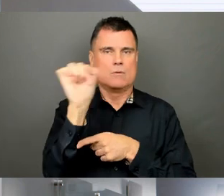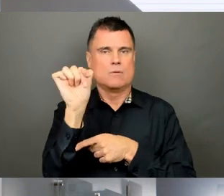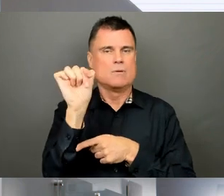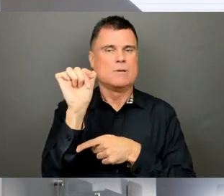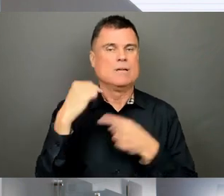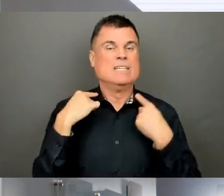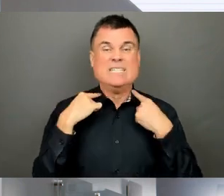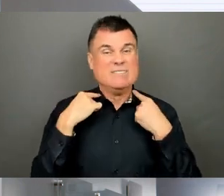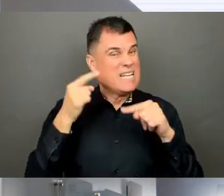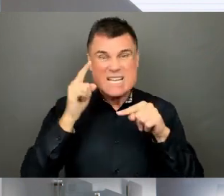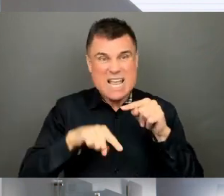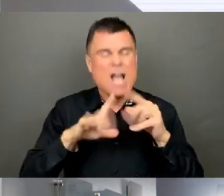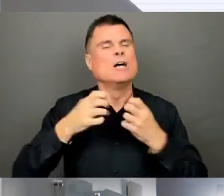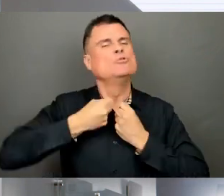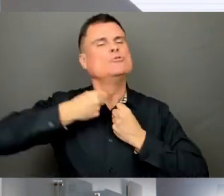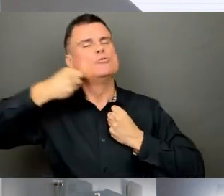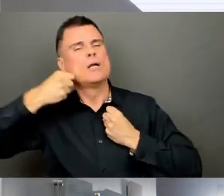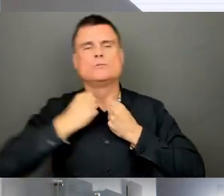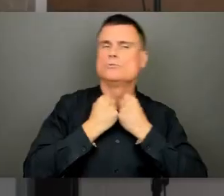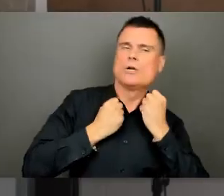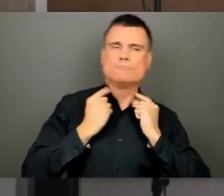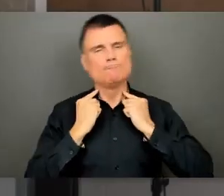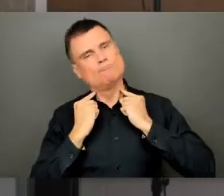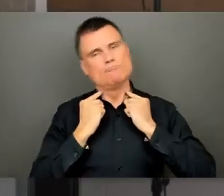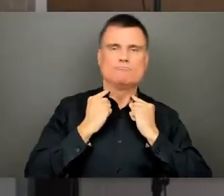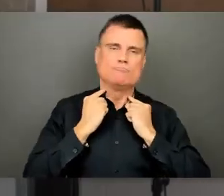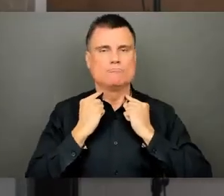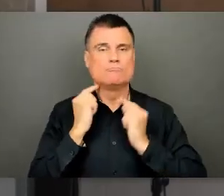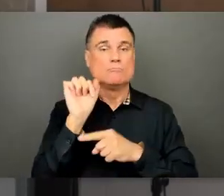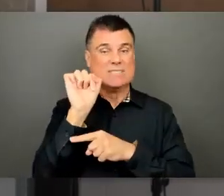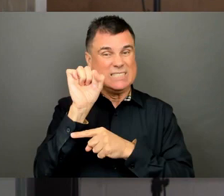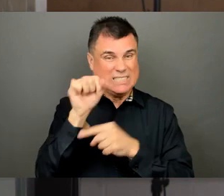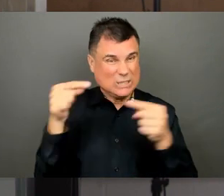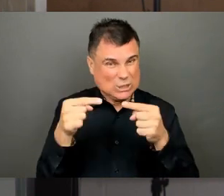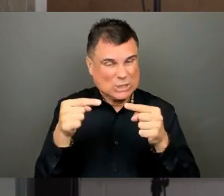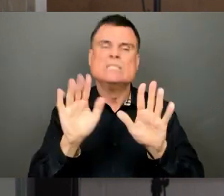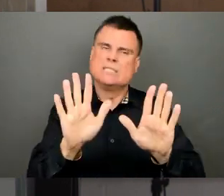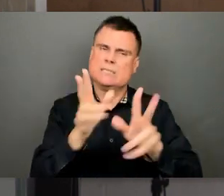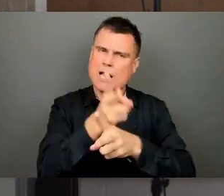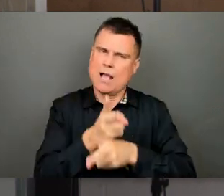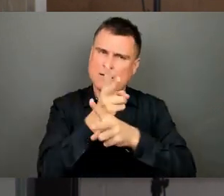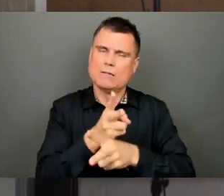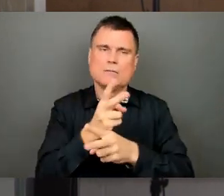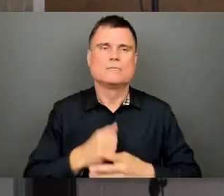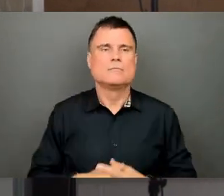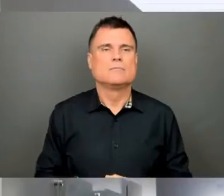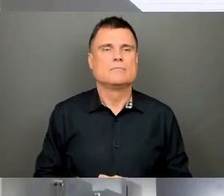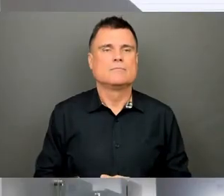Neck's getting sore, you want to kind of stretch it out a bit, right? Don't drill it too hard and hurt yourself. Slow it down. Back to the center.